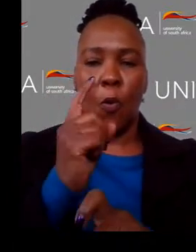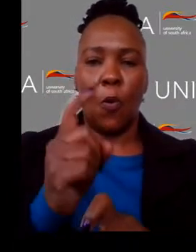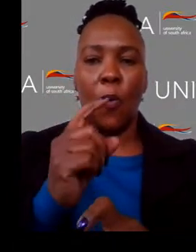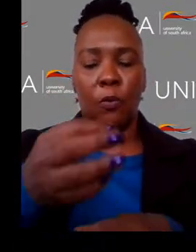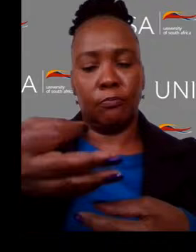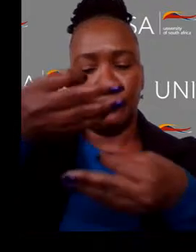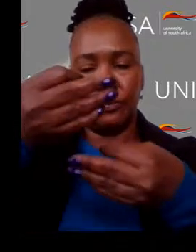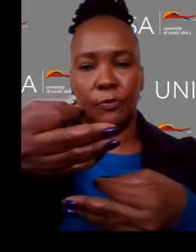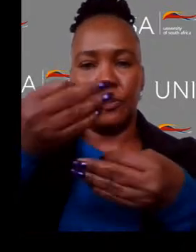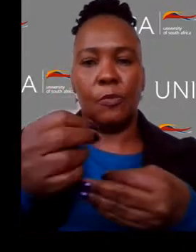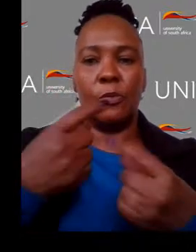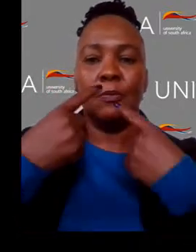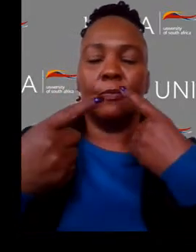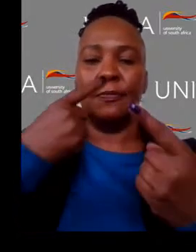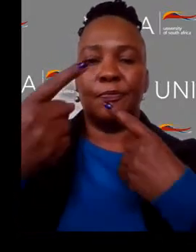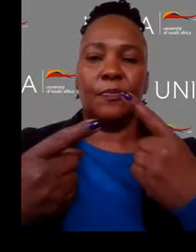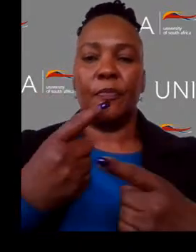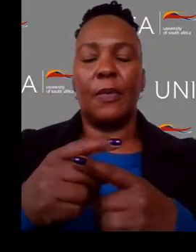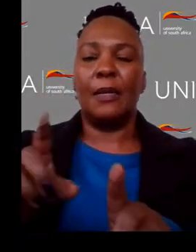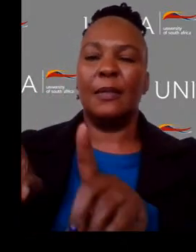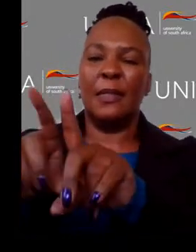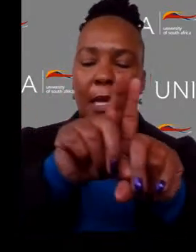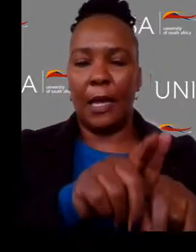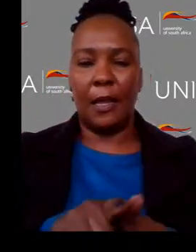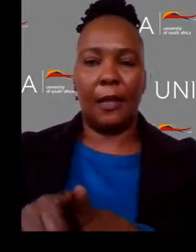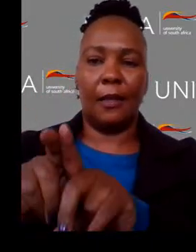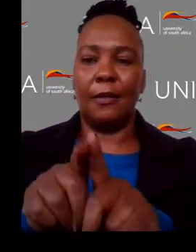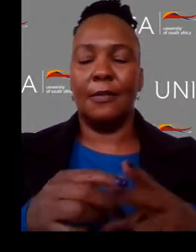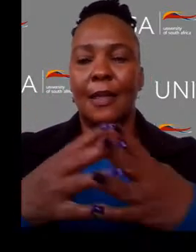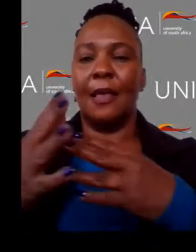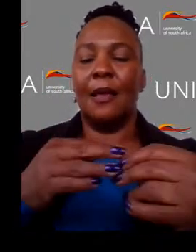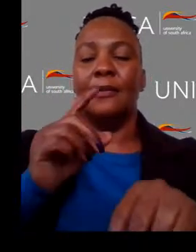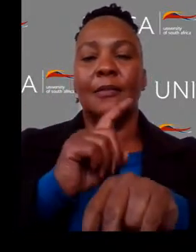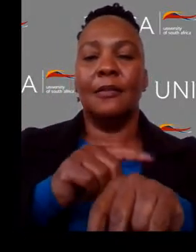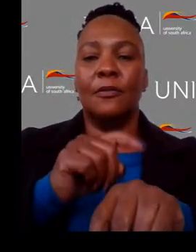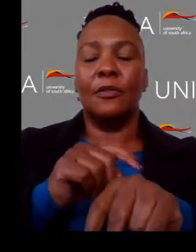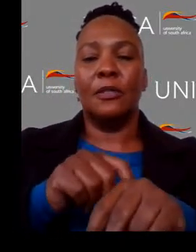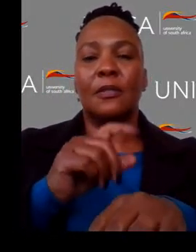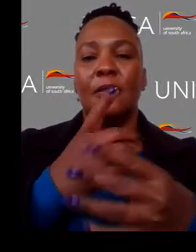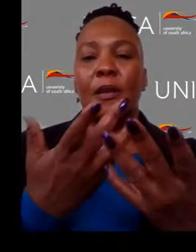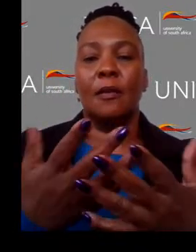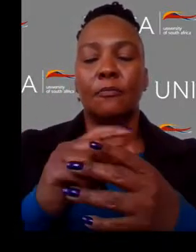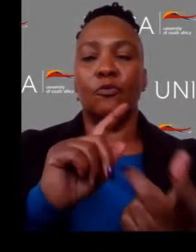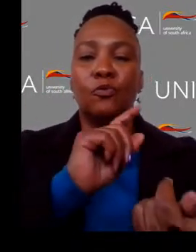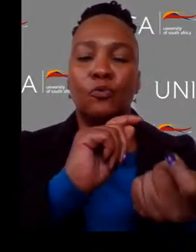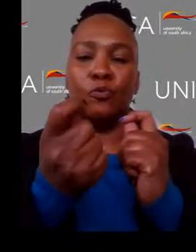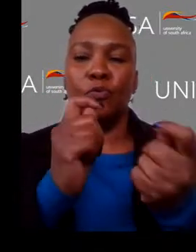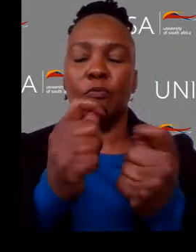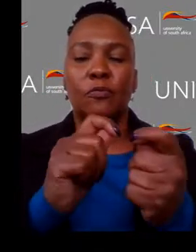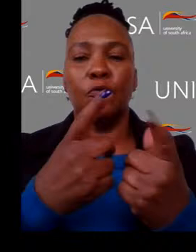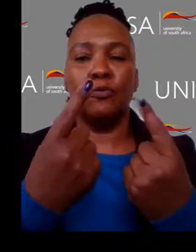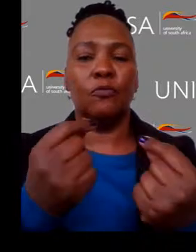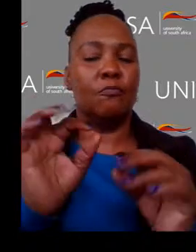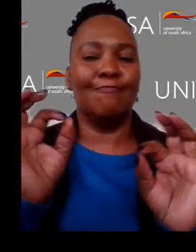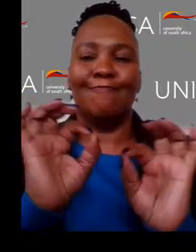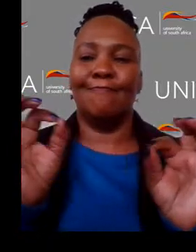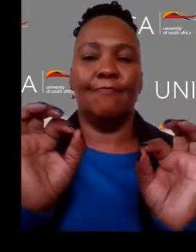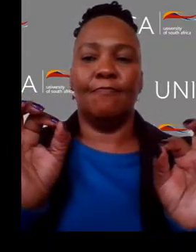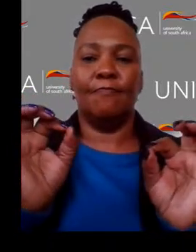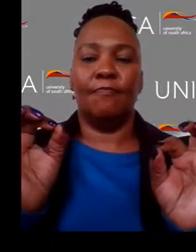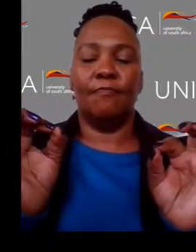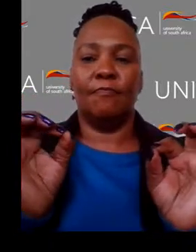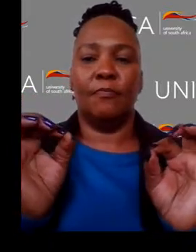same content. So do not at any time during this period do any changes to what you have written.